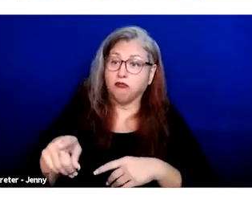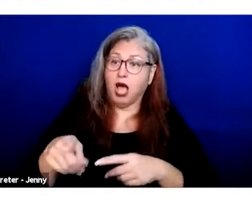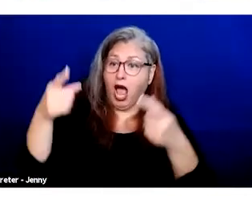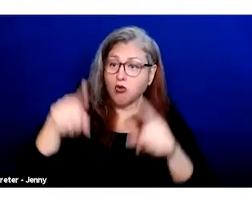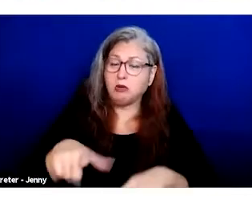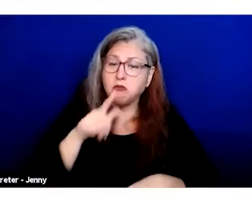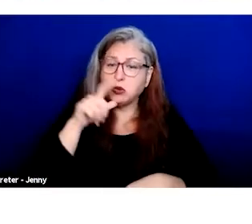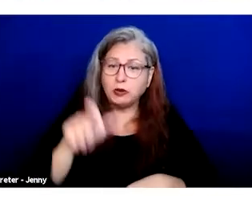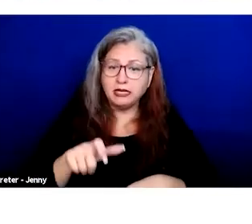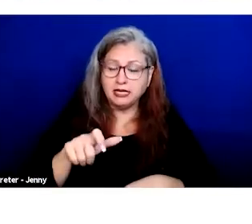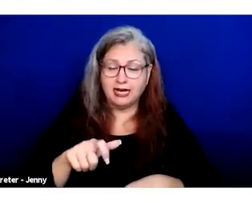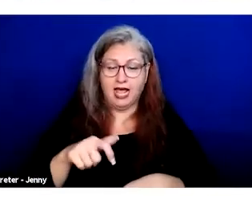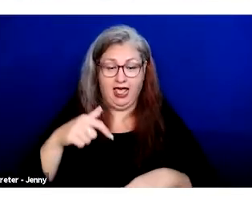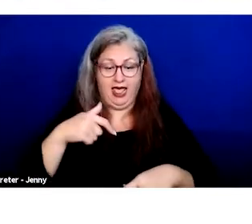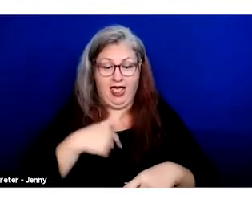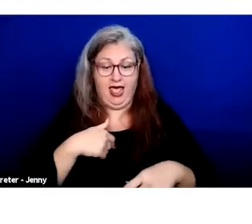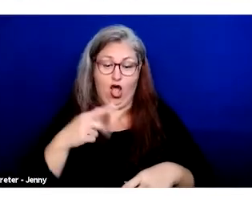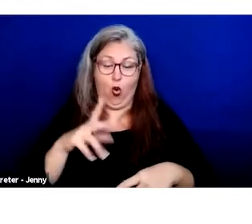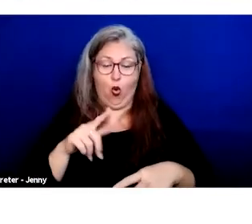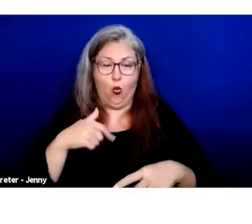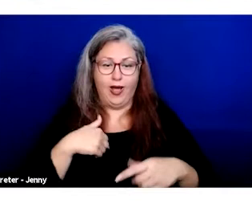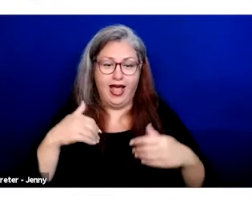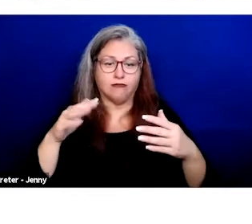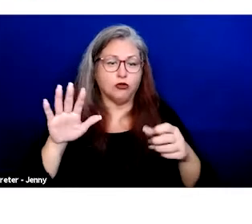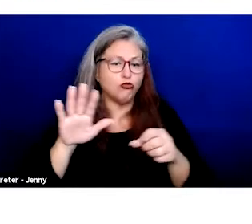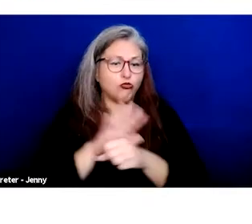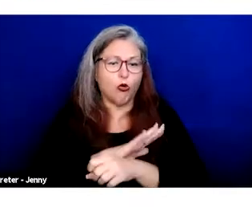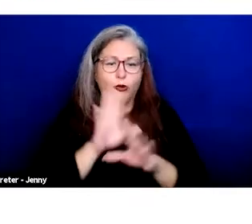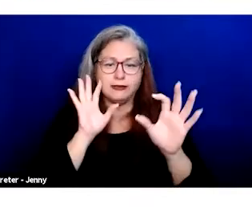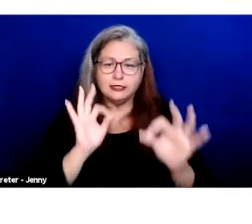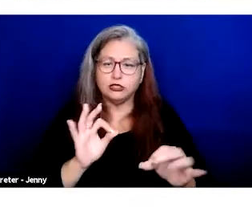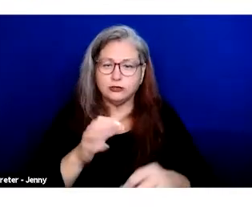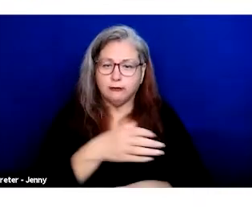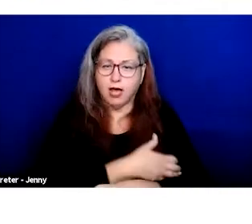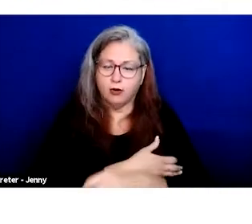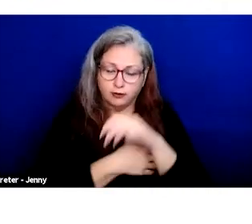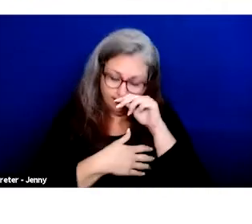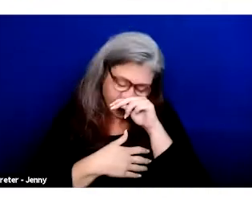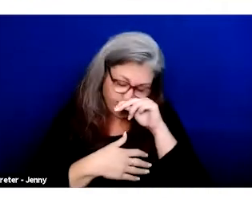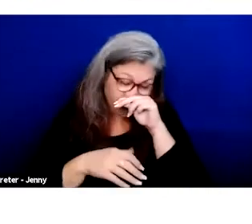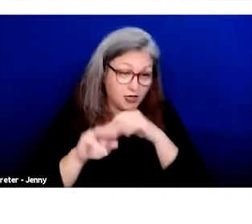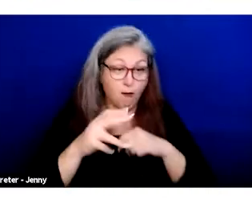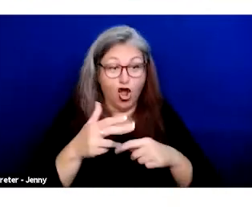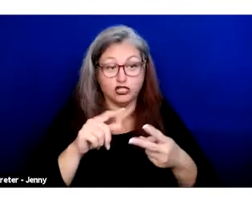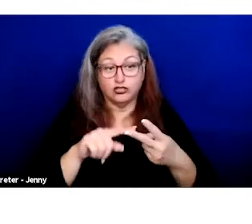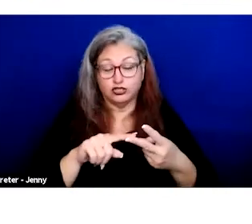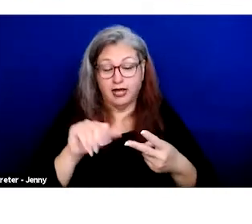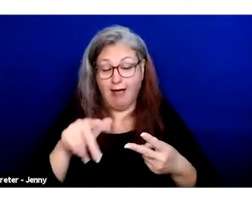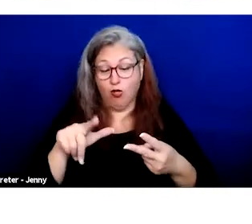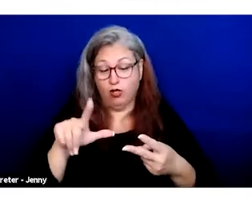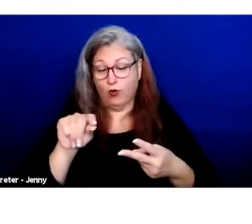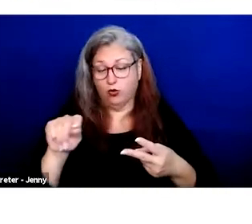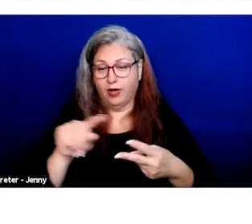Kohls' sole and absolute discretion. And in March and April 2020, the